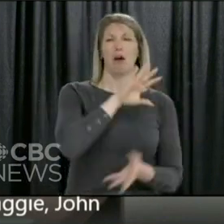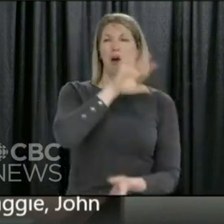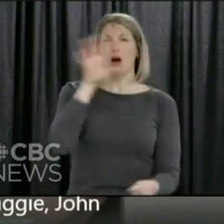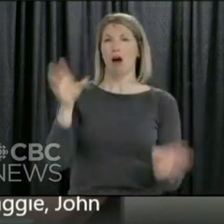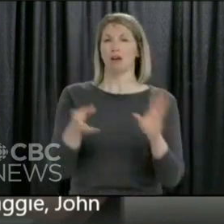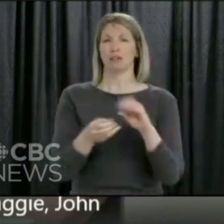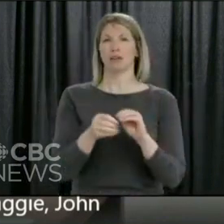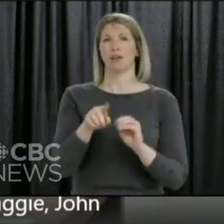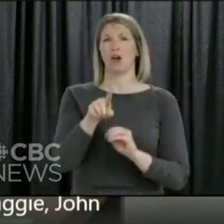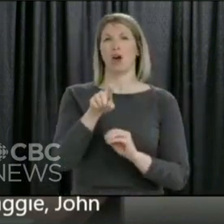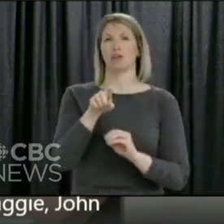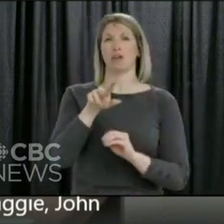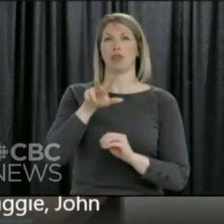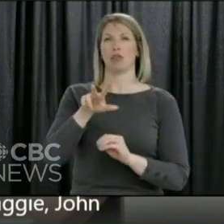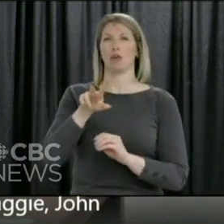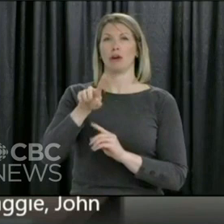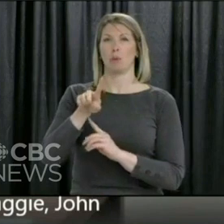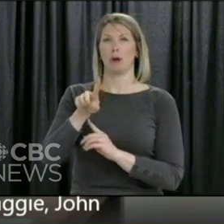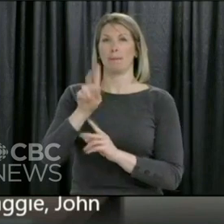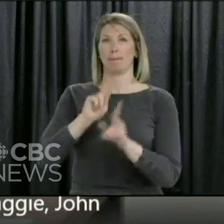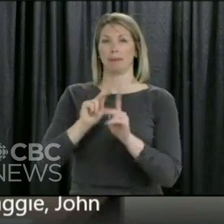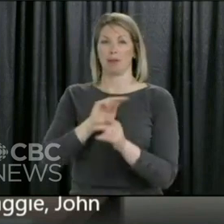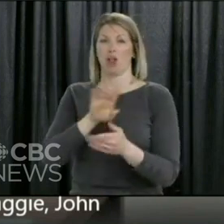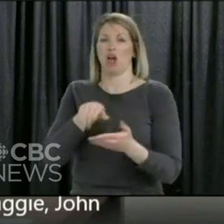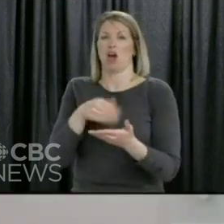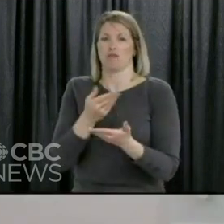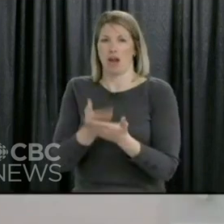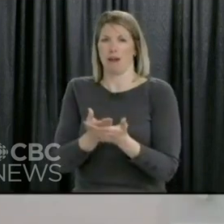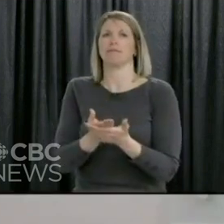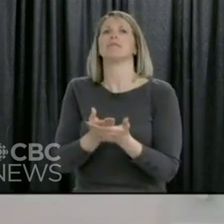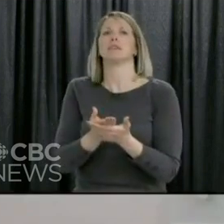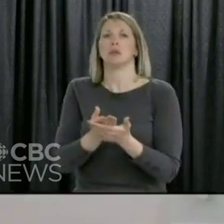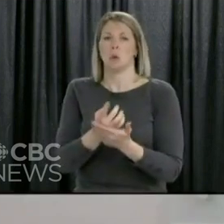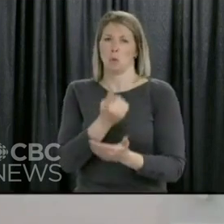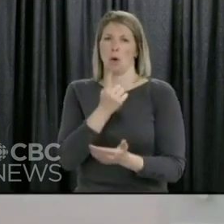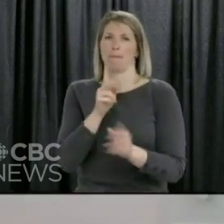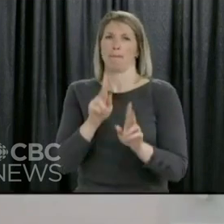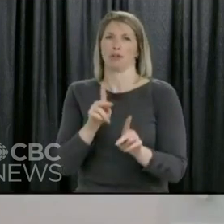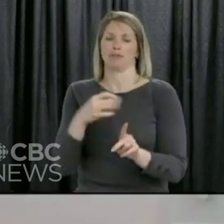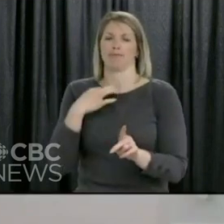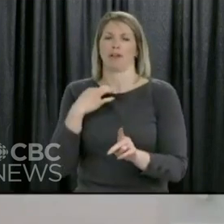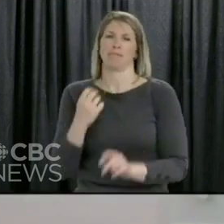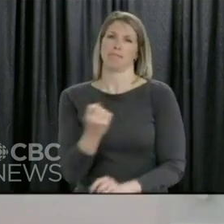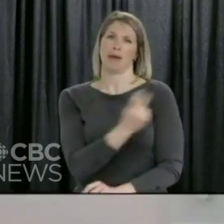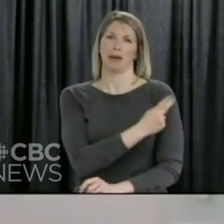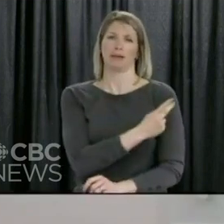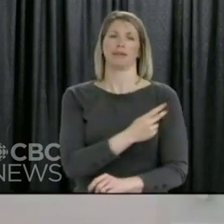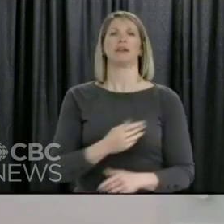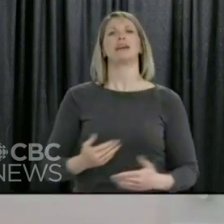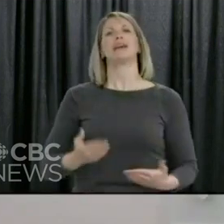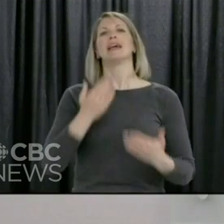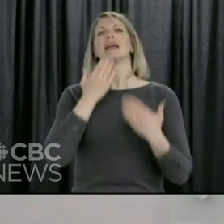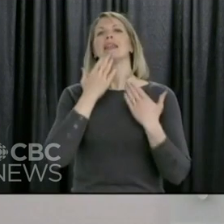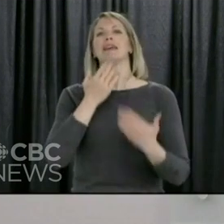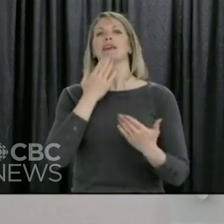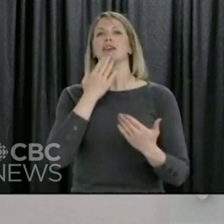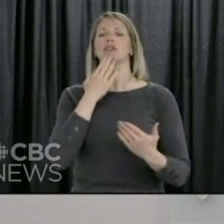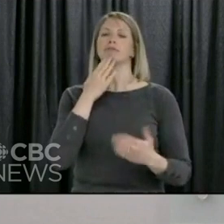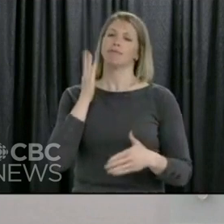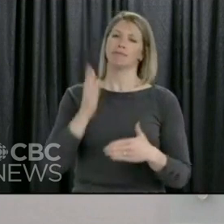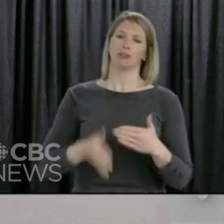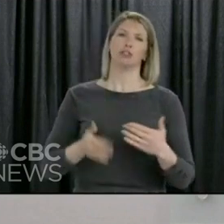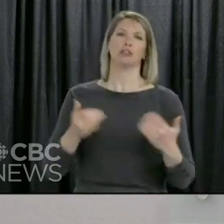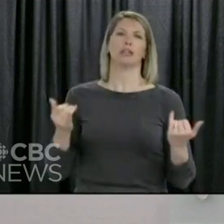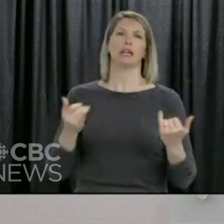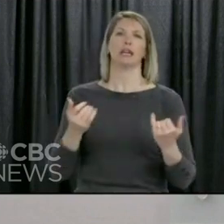131 people in the last 24 hours. Thank you. Thank you very much. The time for questions today has ended.